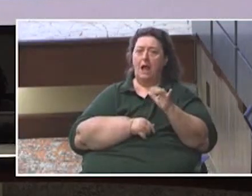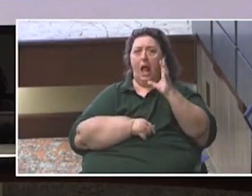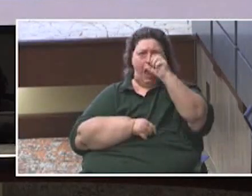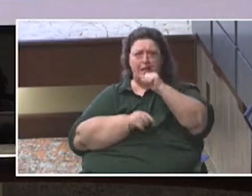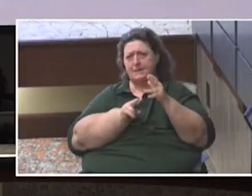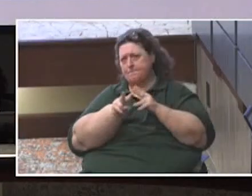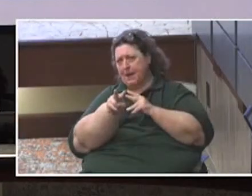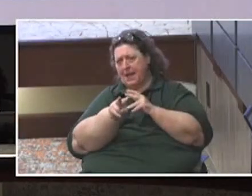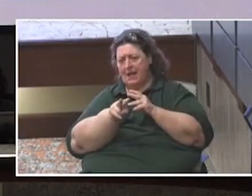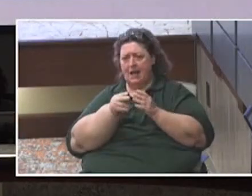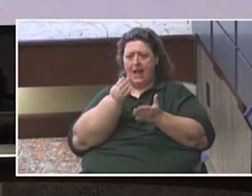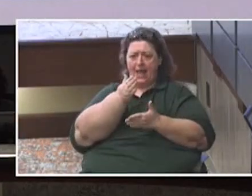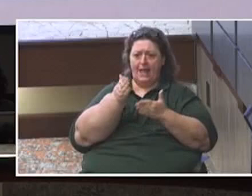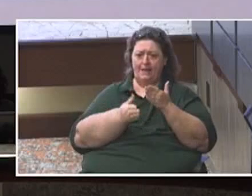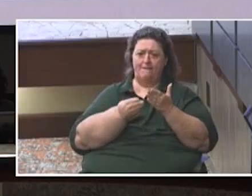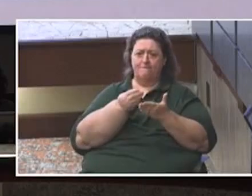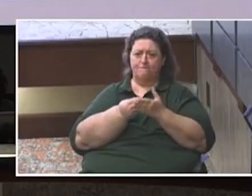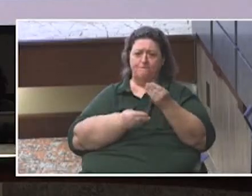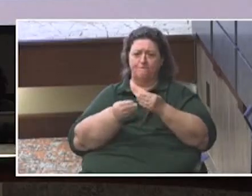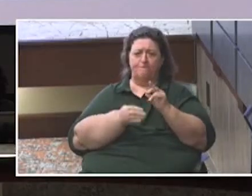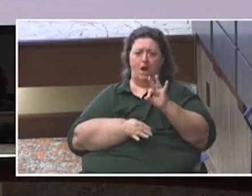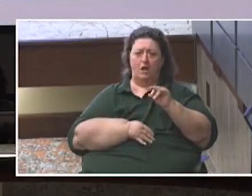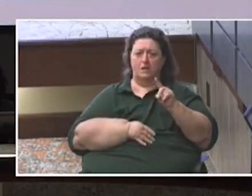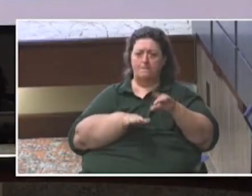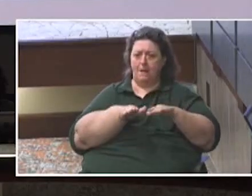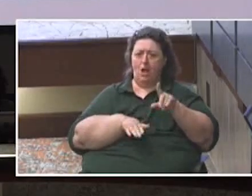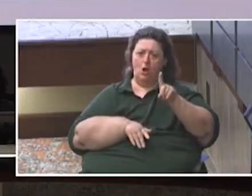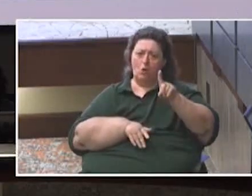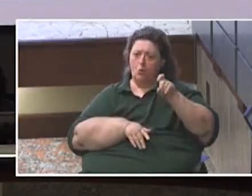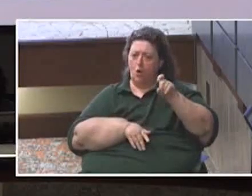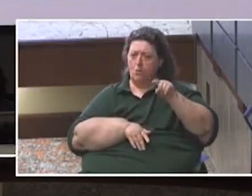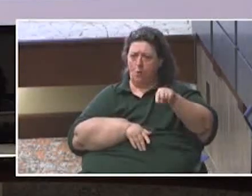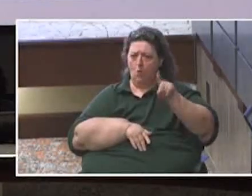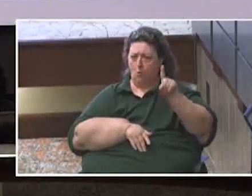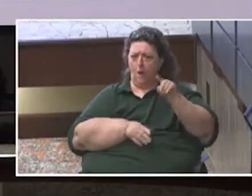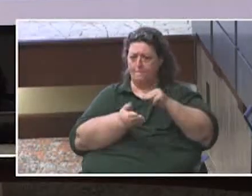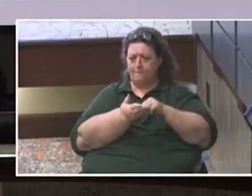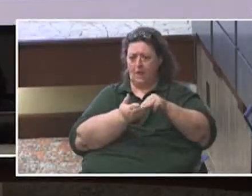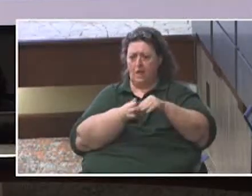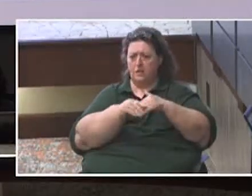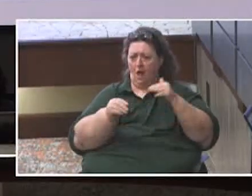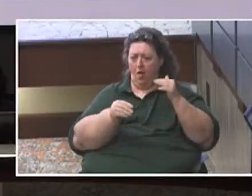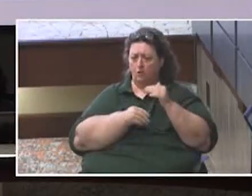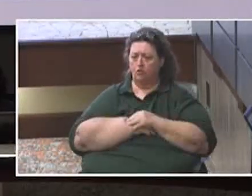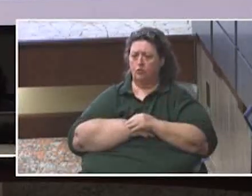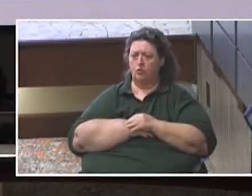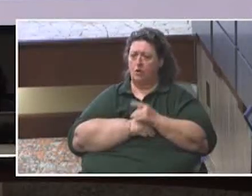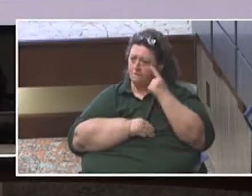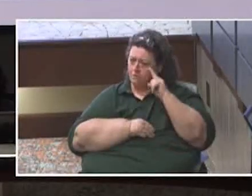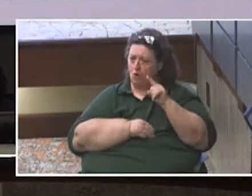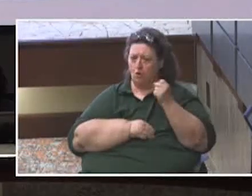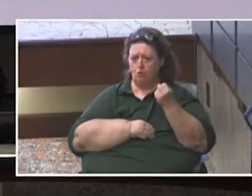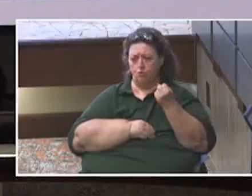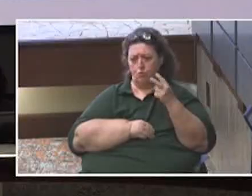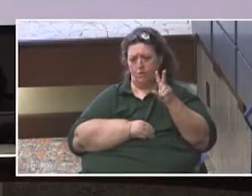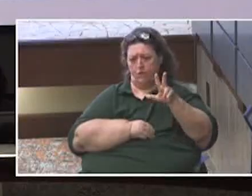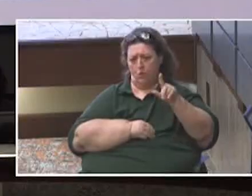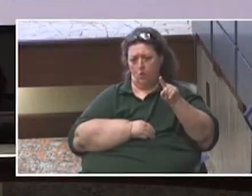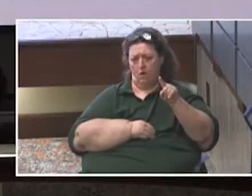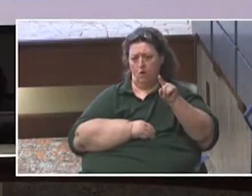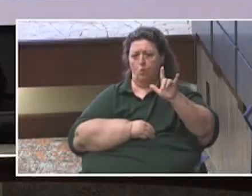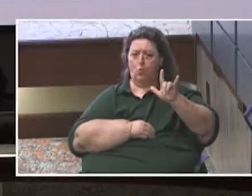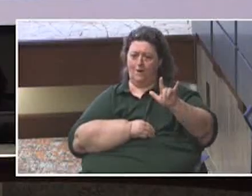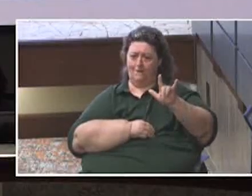Estimated ending fund balance for the fund, airport fund, is about $1.1 million for 12/31 of